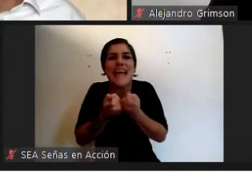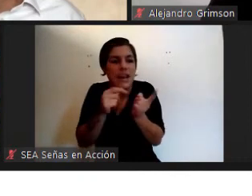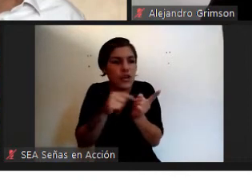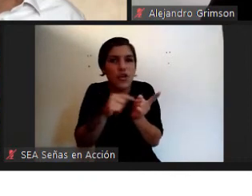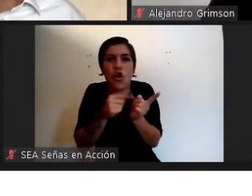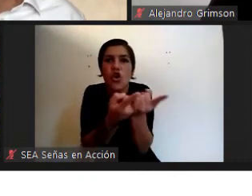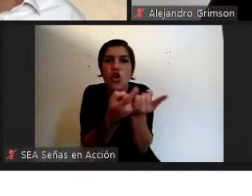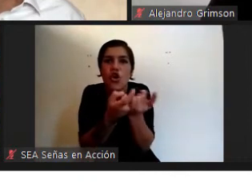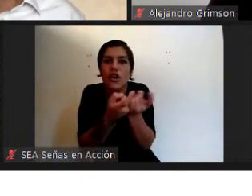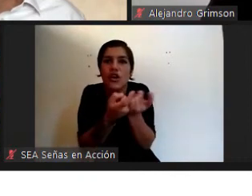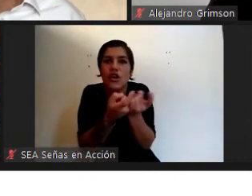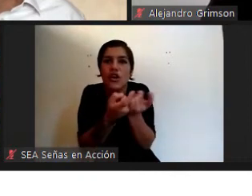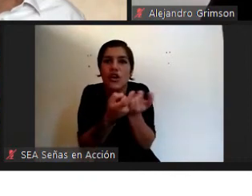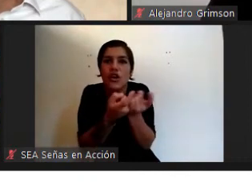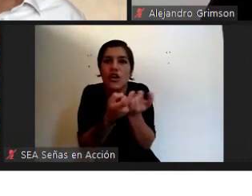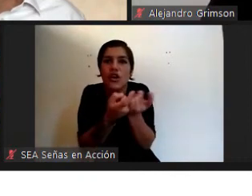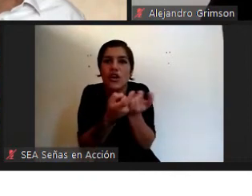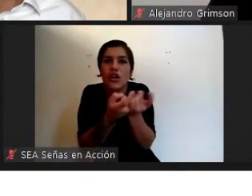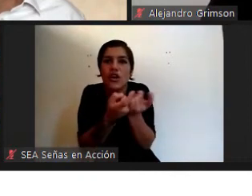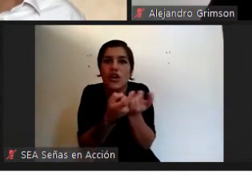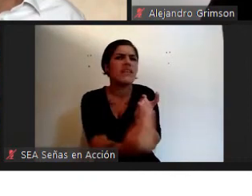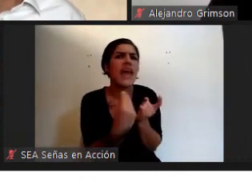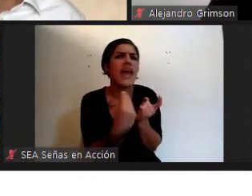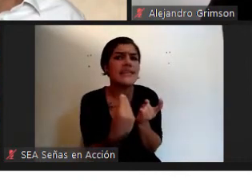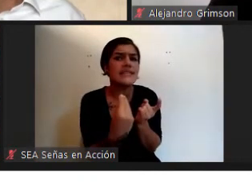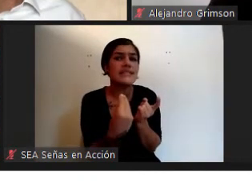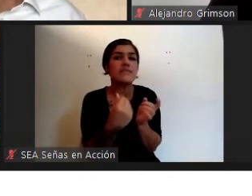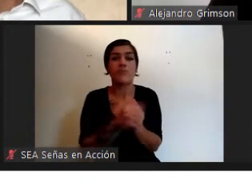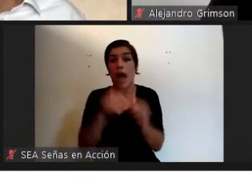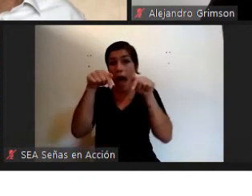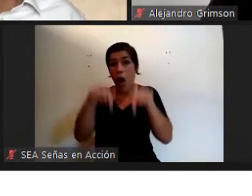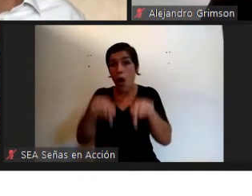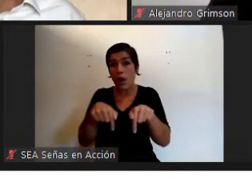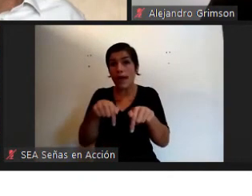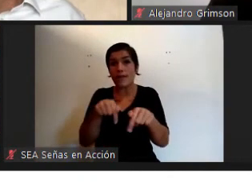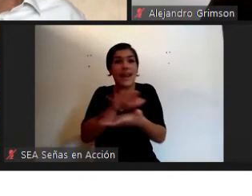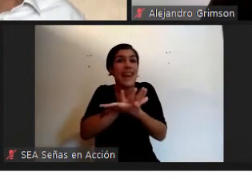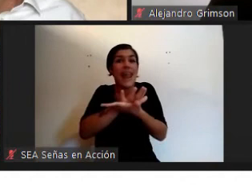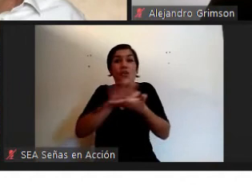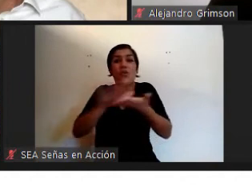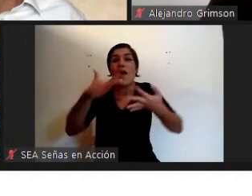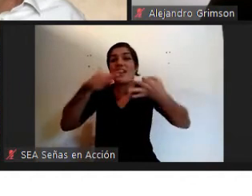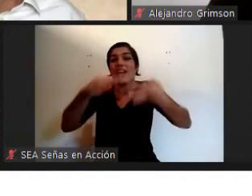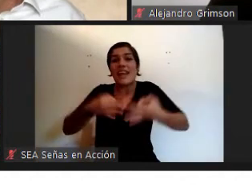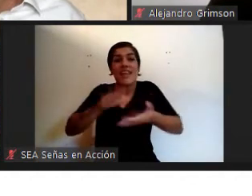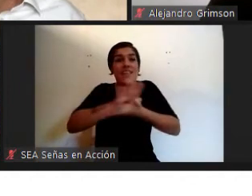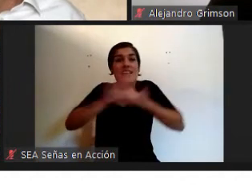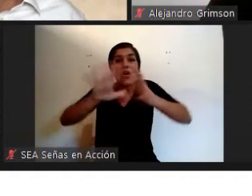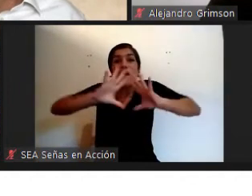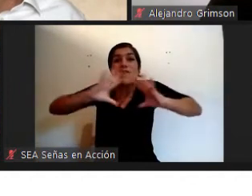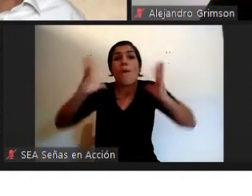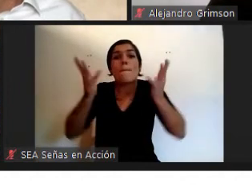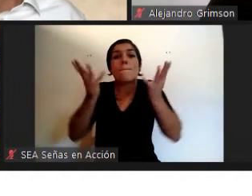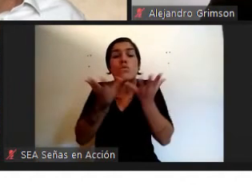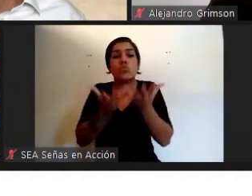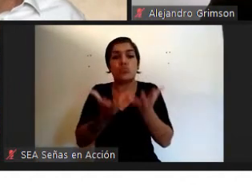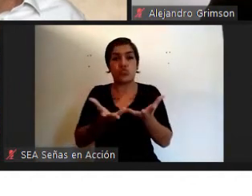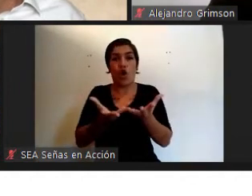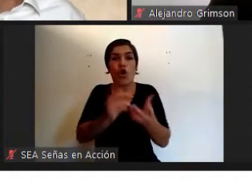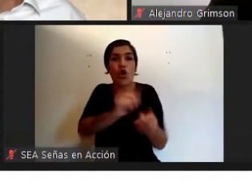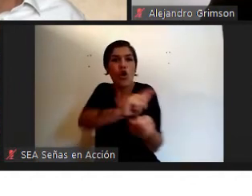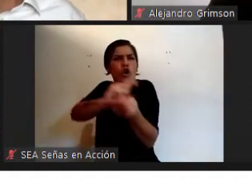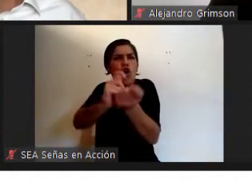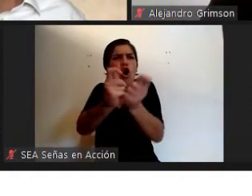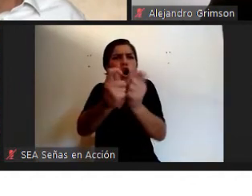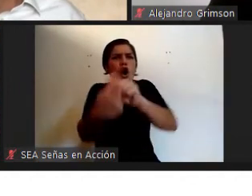voices, thinking about the new reality, thinking about this, not just because of adapting or migrating